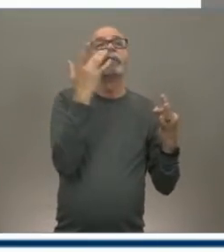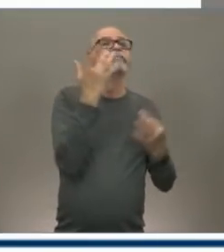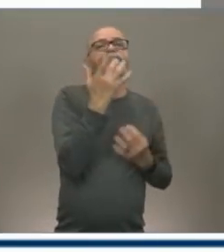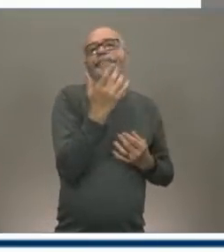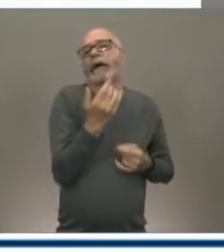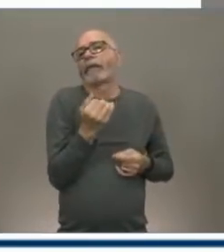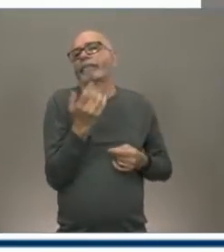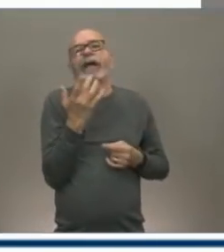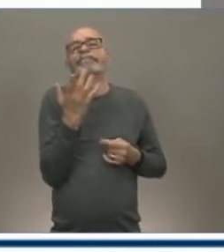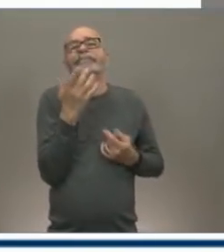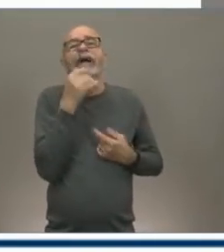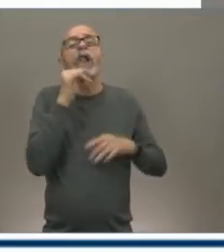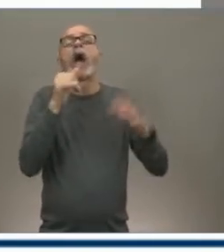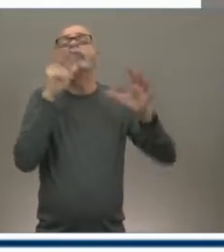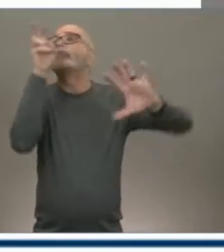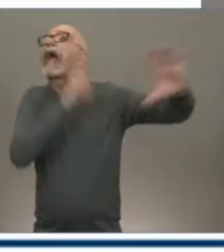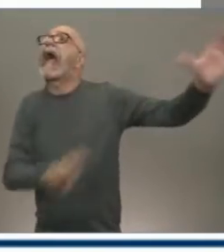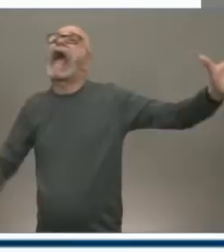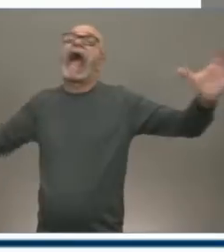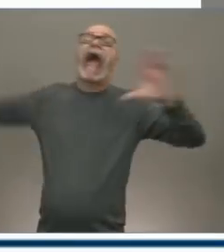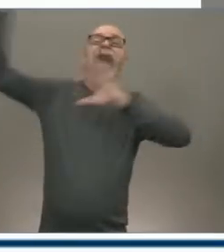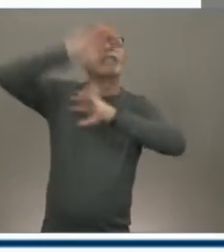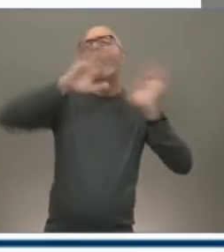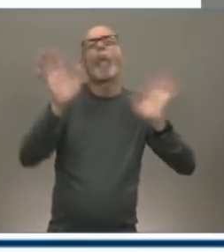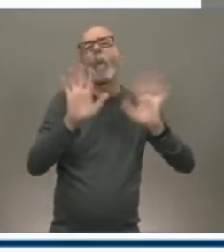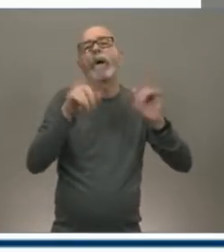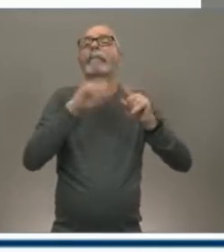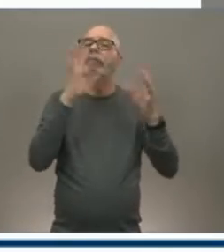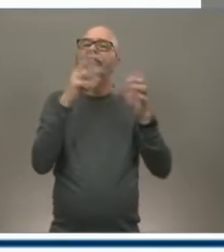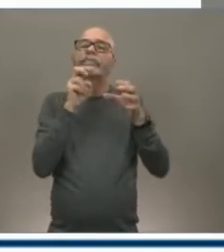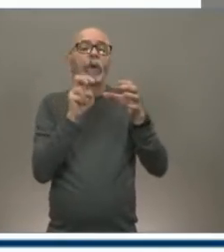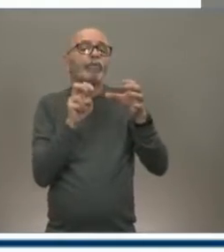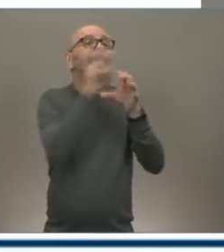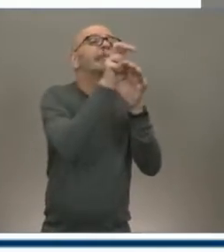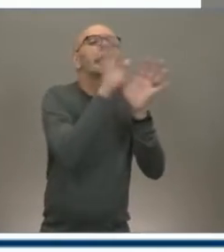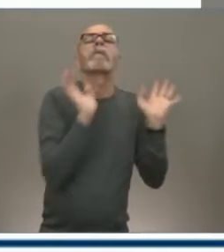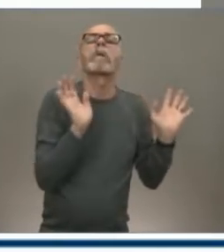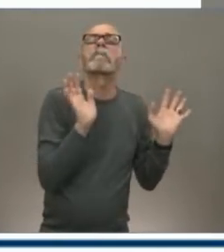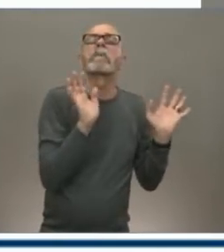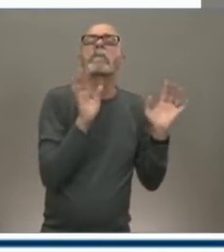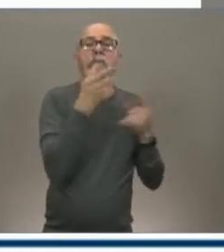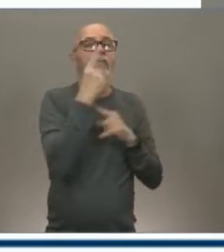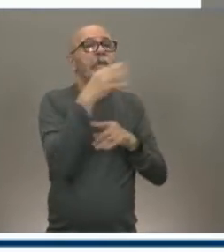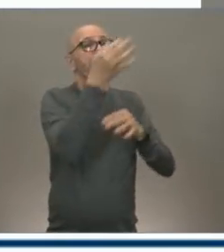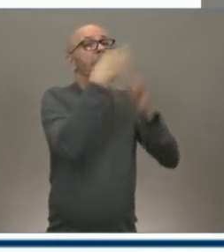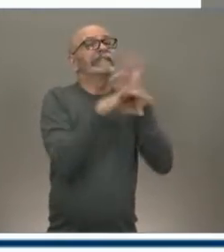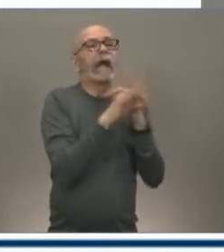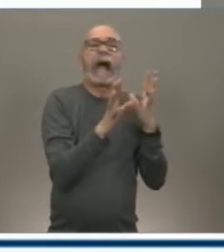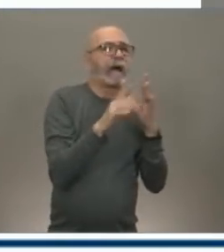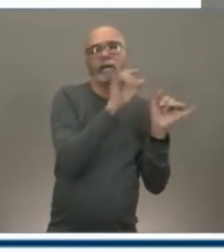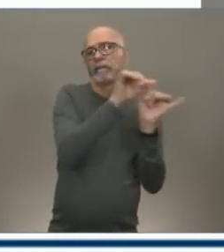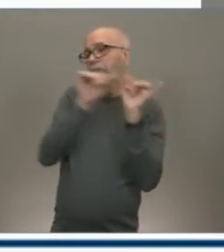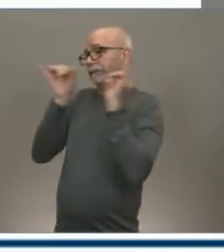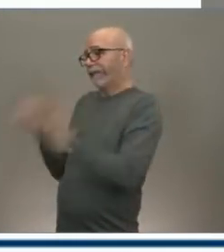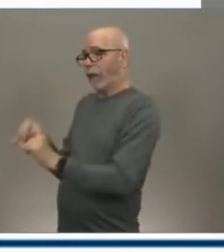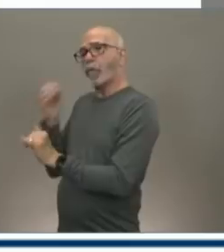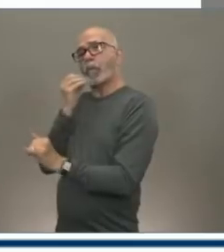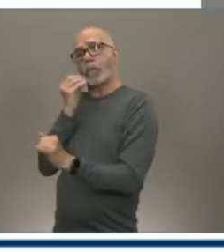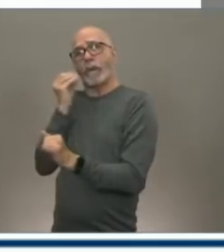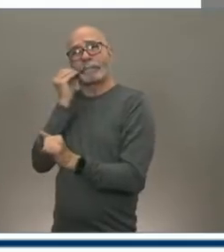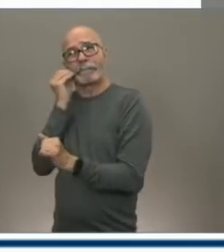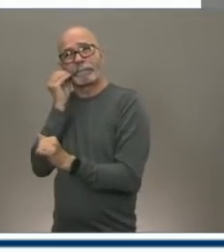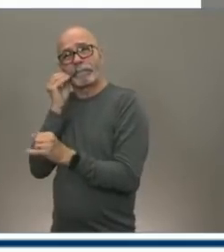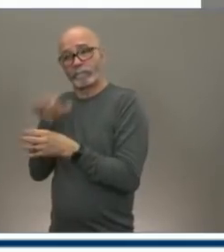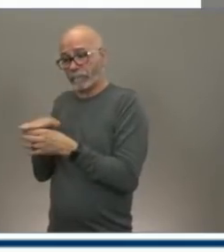well, that would be great. Maybe there's family here within Nova Scotia. But if not, hopefully they're sensible that they're following all the